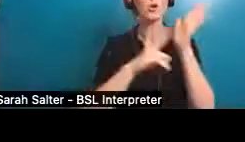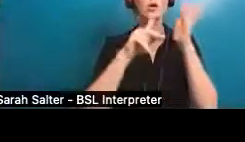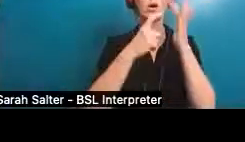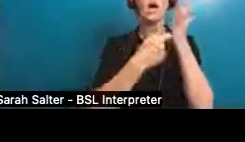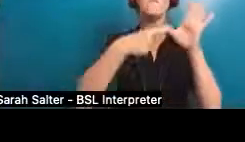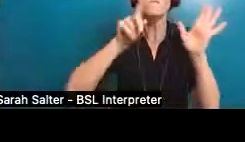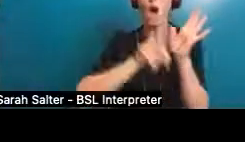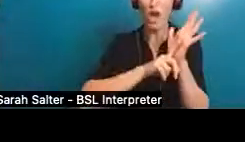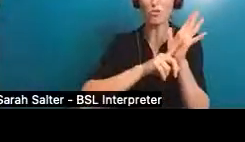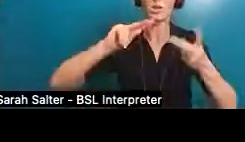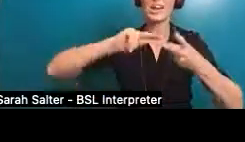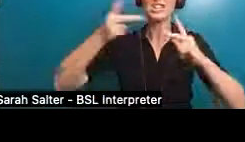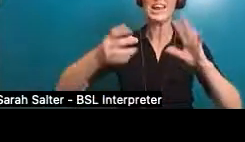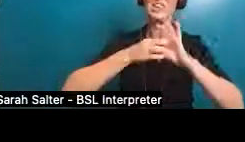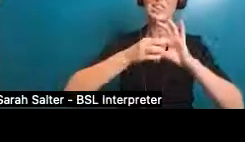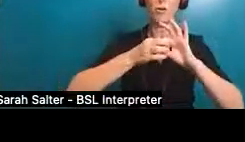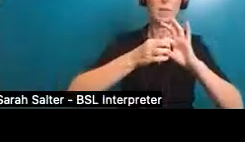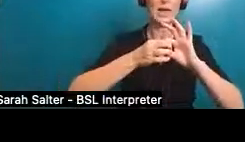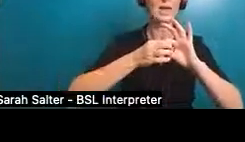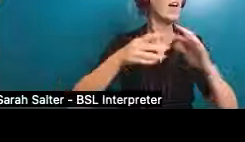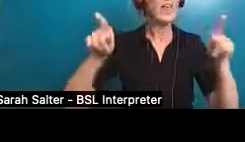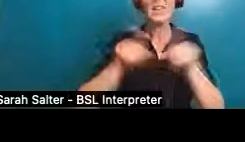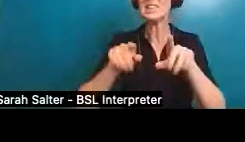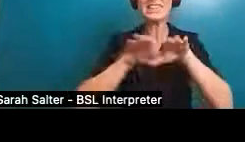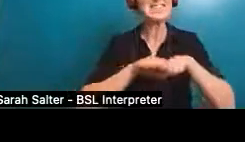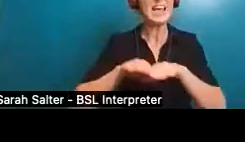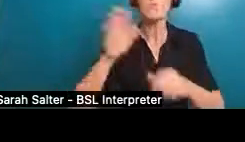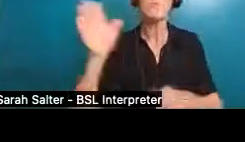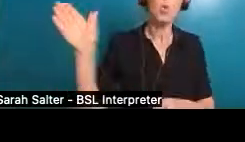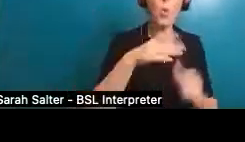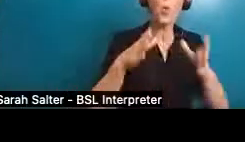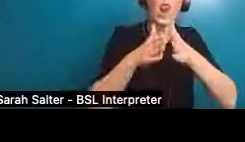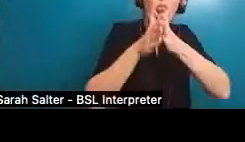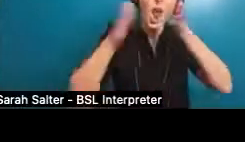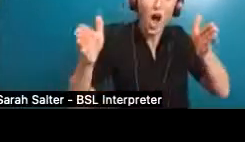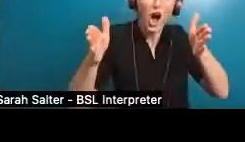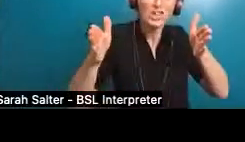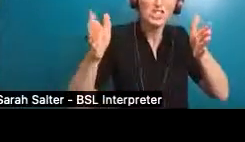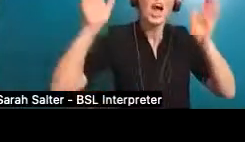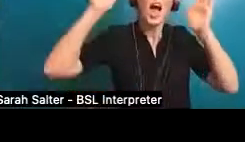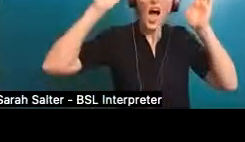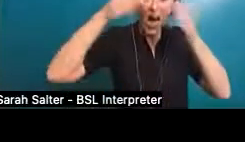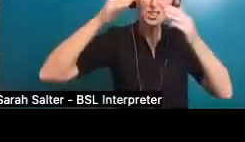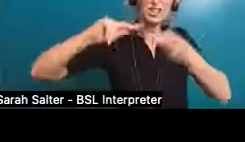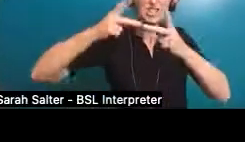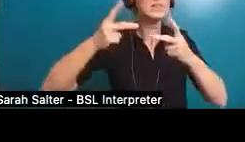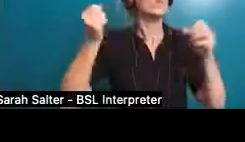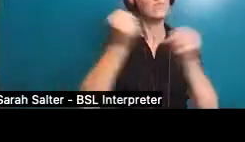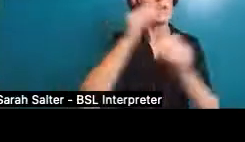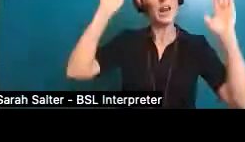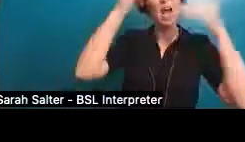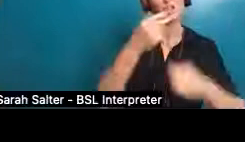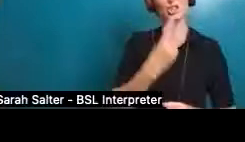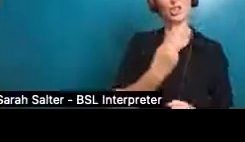to all large Usher genes. So although we're using USH2A, we've also done similar work with a smaller